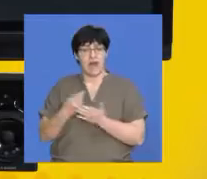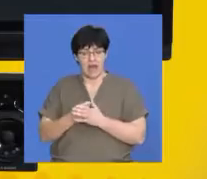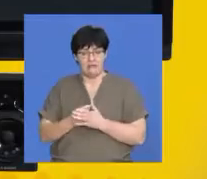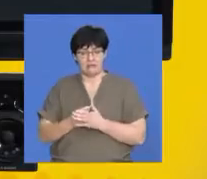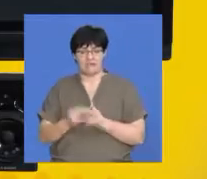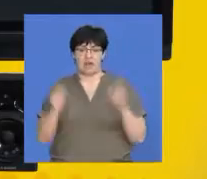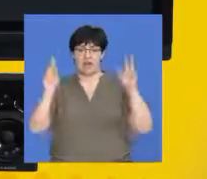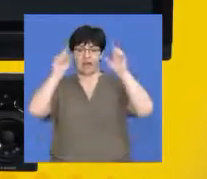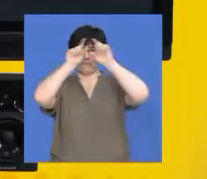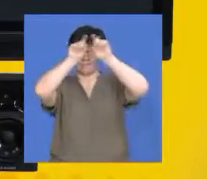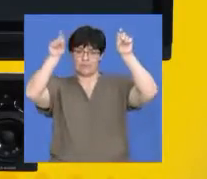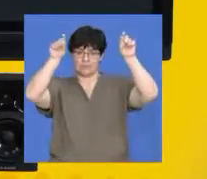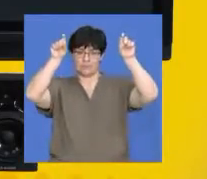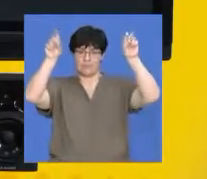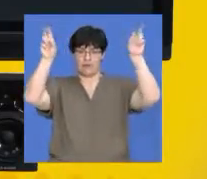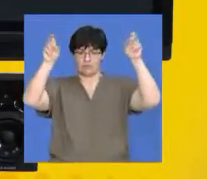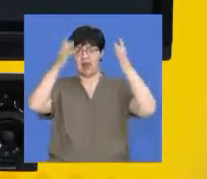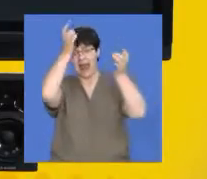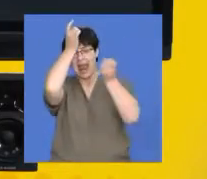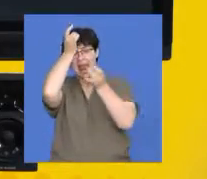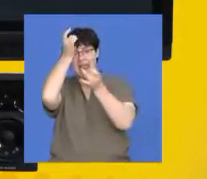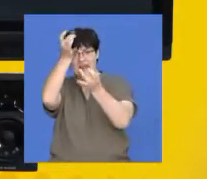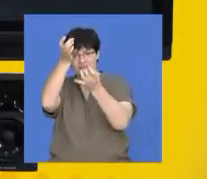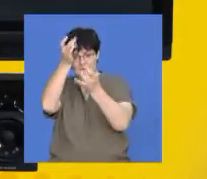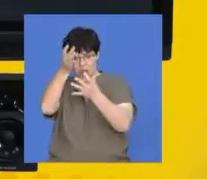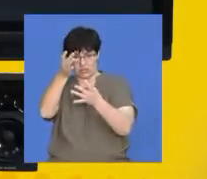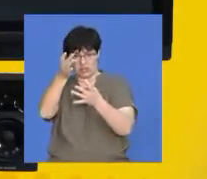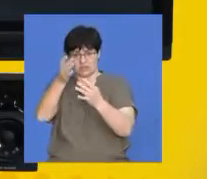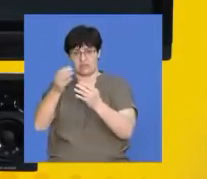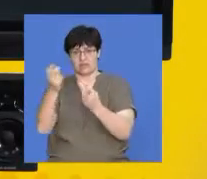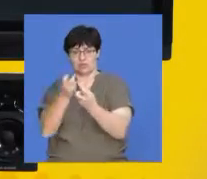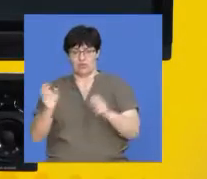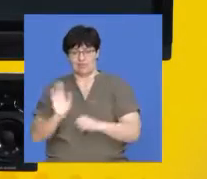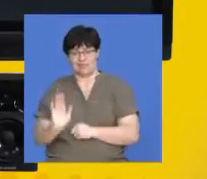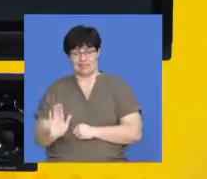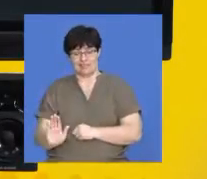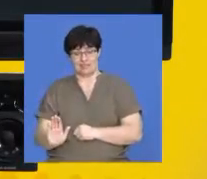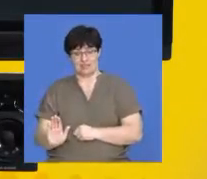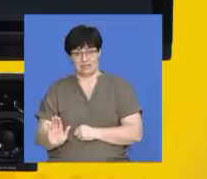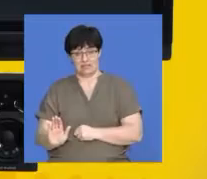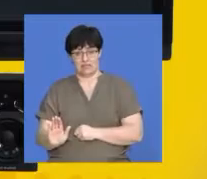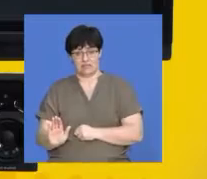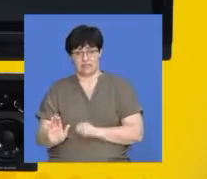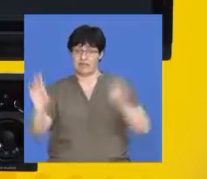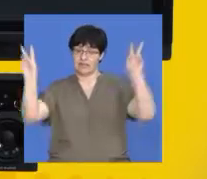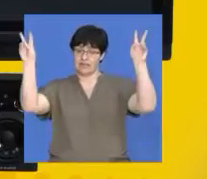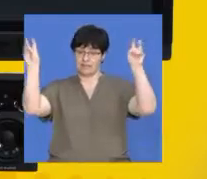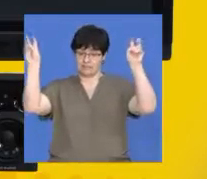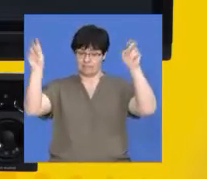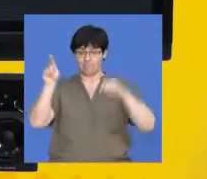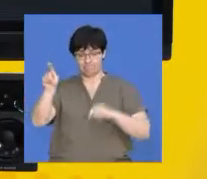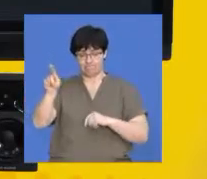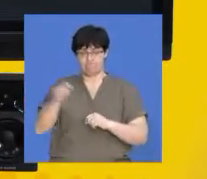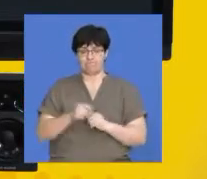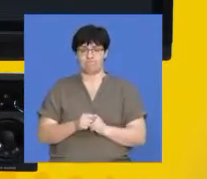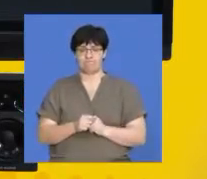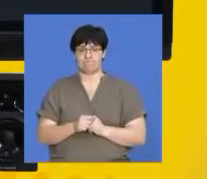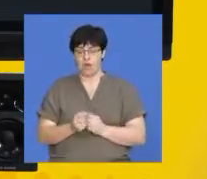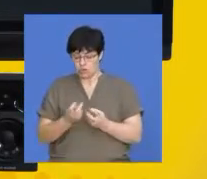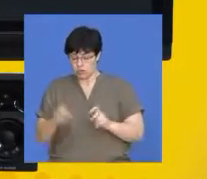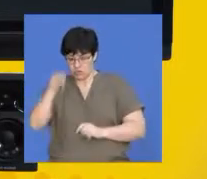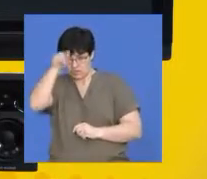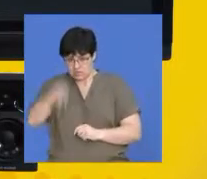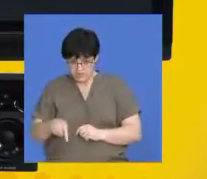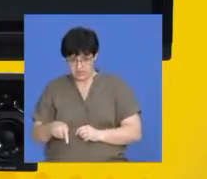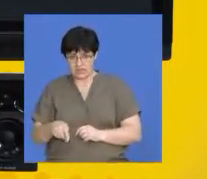caption at the top. That is the information at the top of the source. That caption describes the